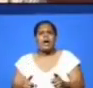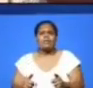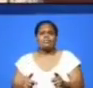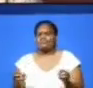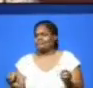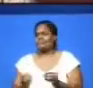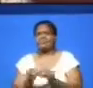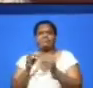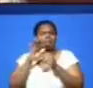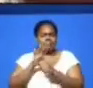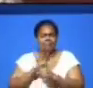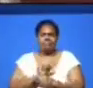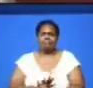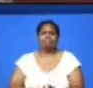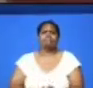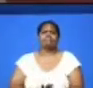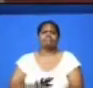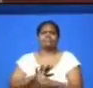strings.